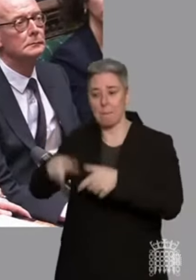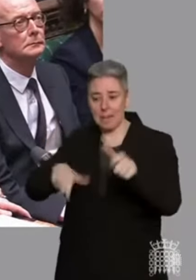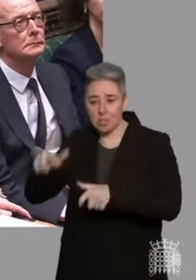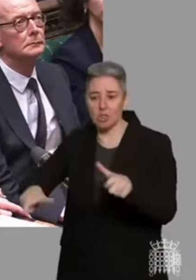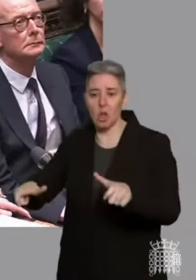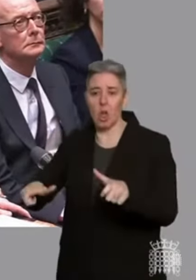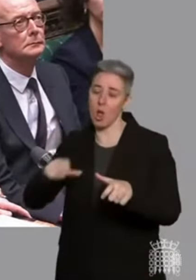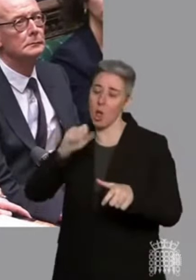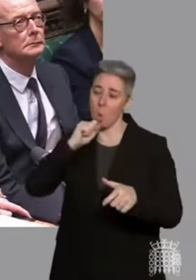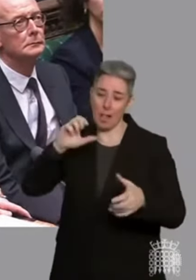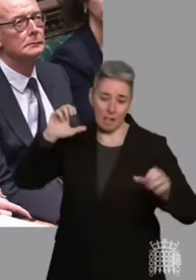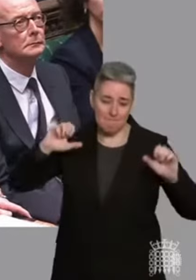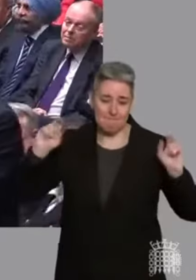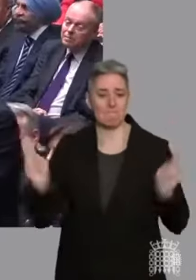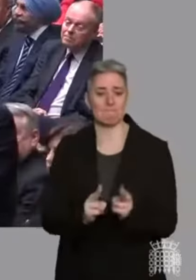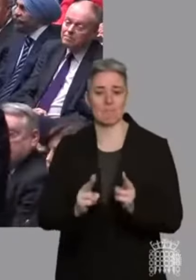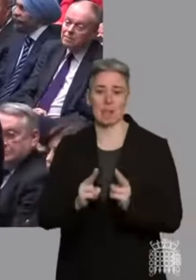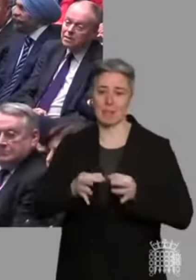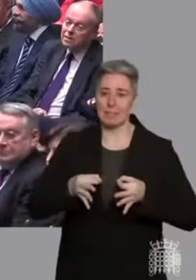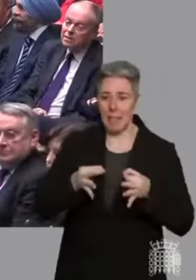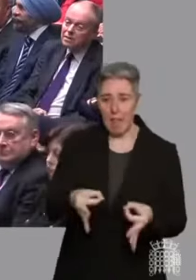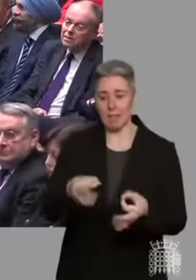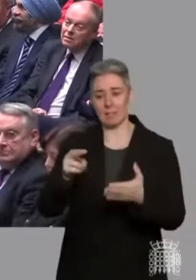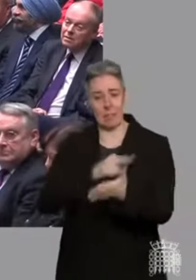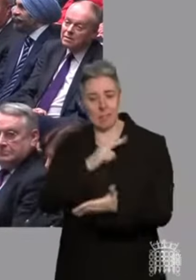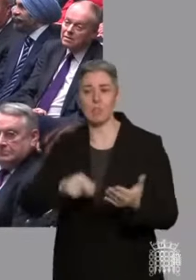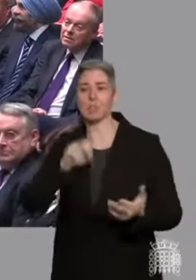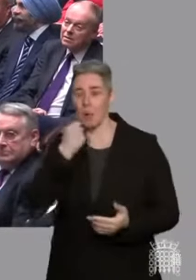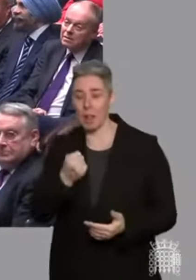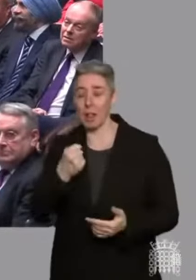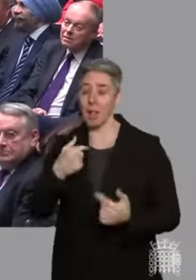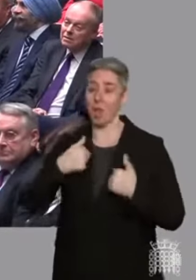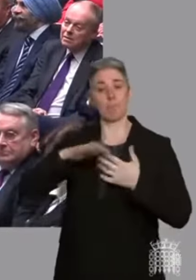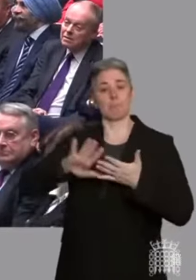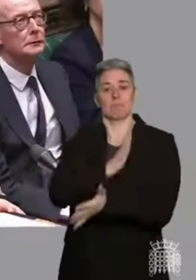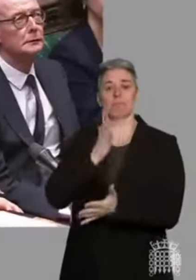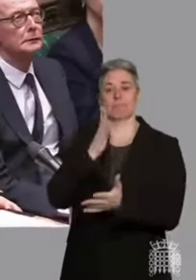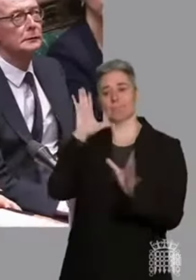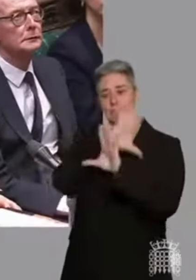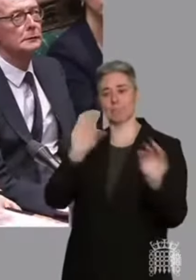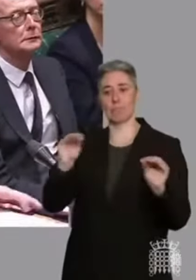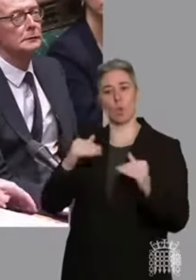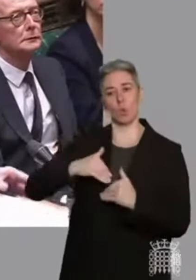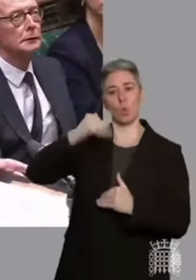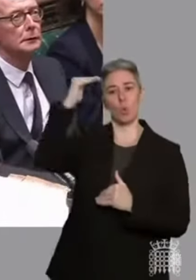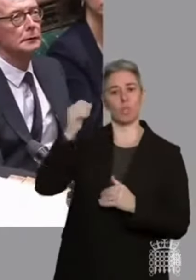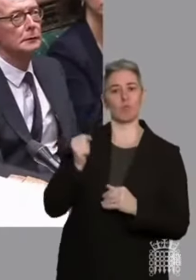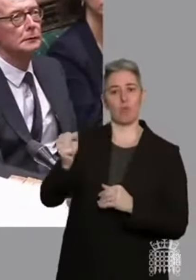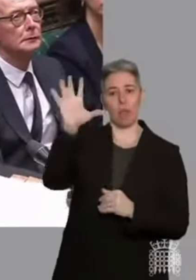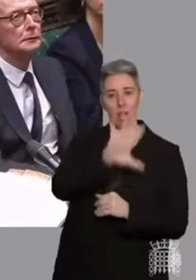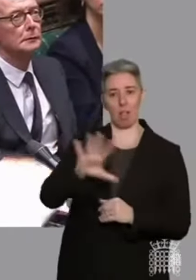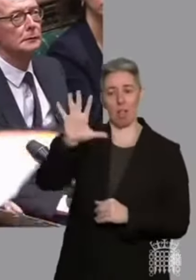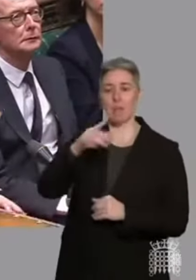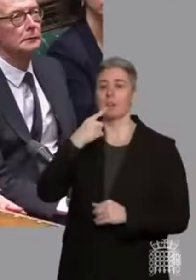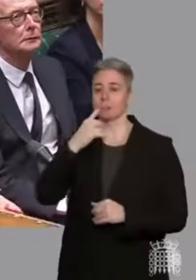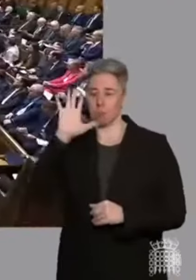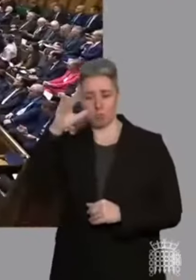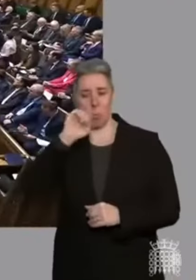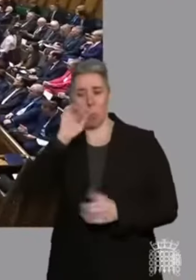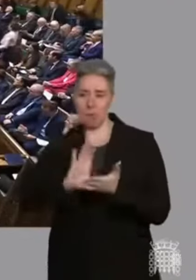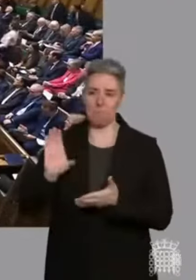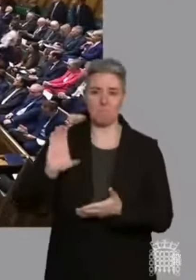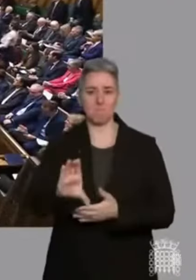largest ever investment in its fleet to deliver 450 new trains, meaning more comfortable, reliable journeys for her constituents.